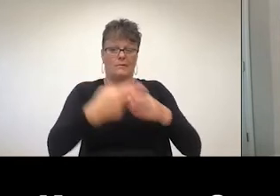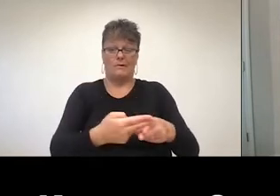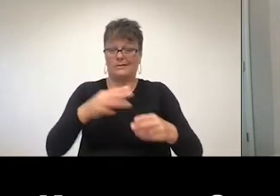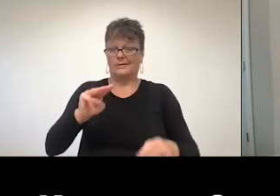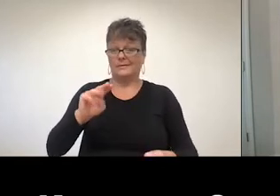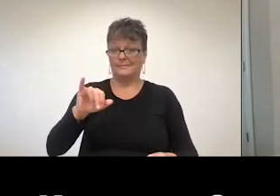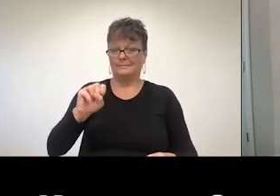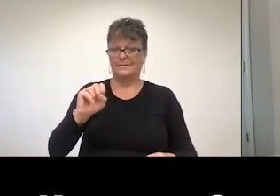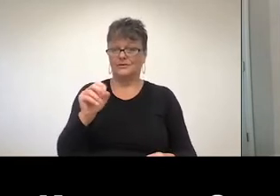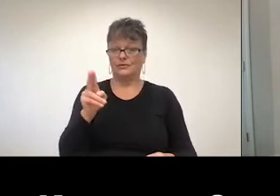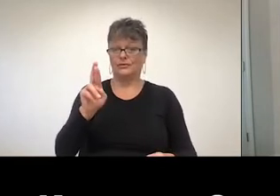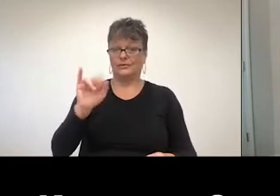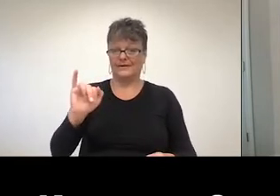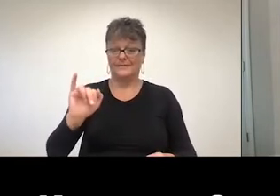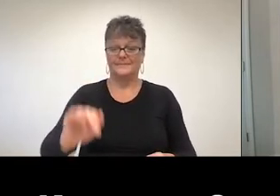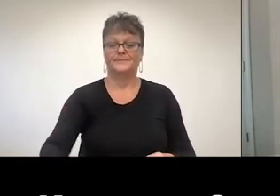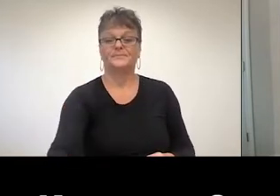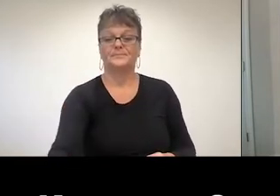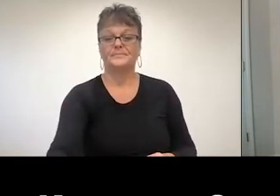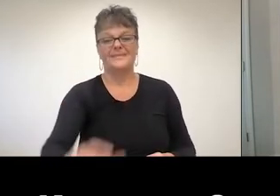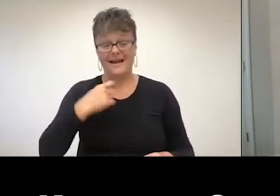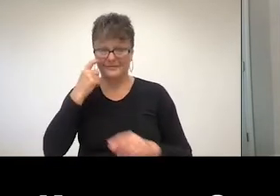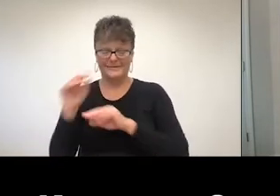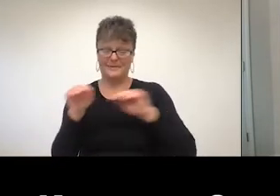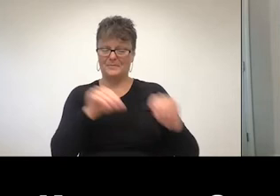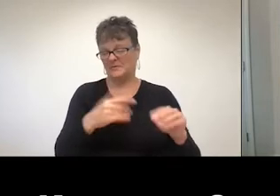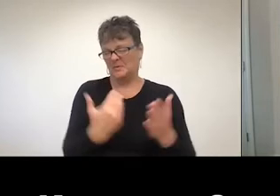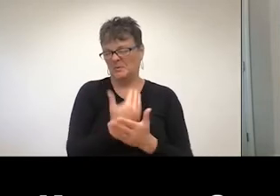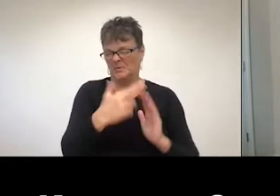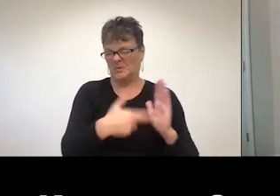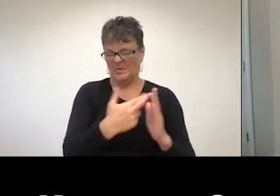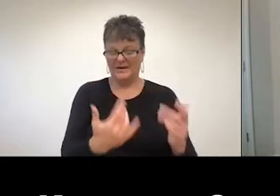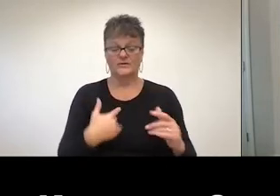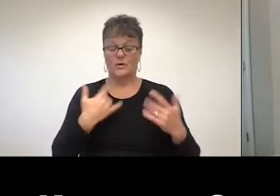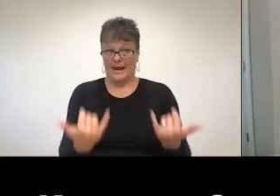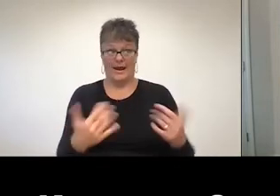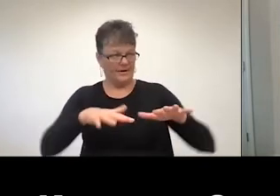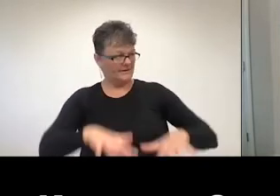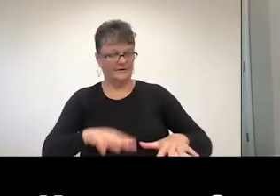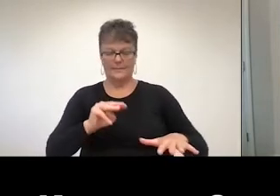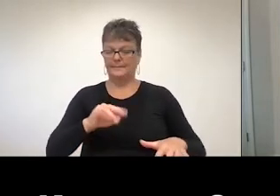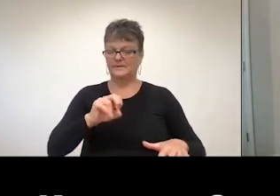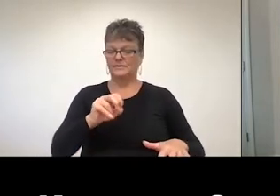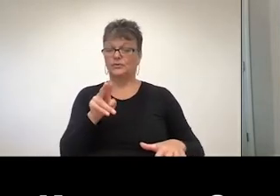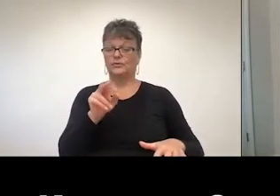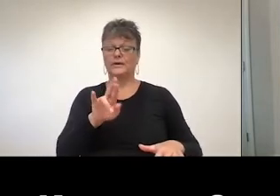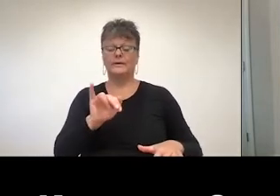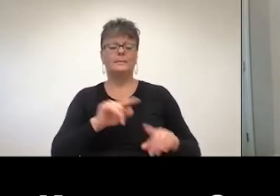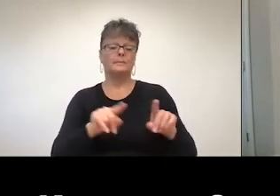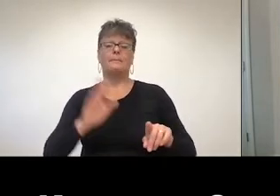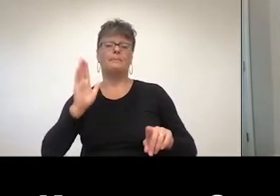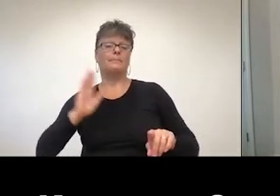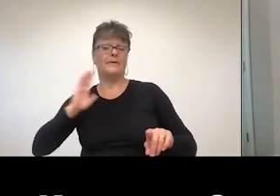I recently relocated here. I took up a new role. So now I'm in Missouri. The land encompassed the homelands of tribal